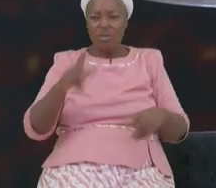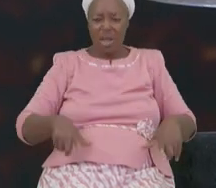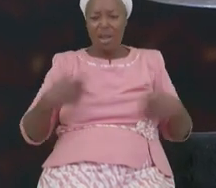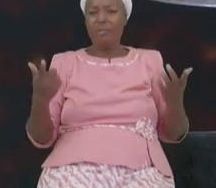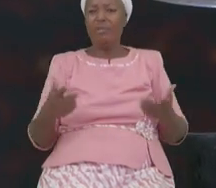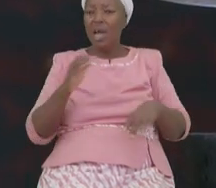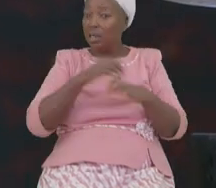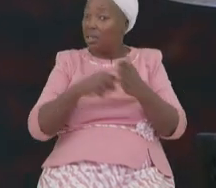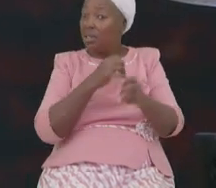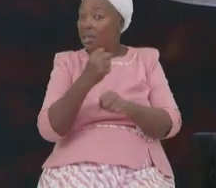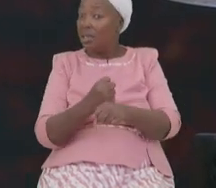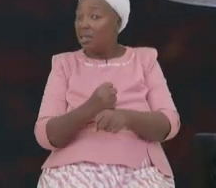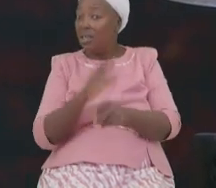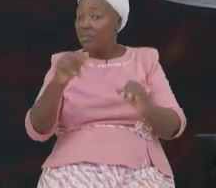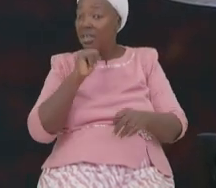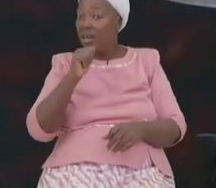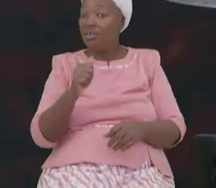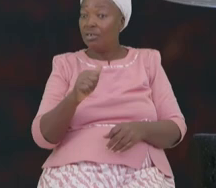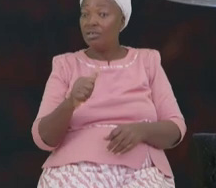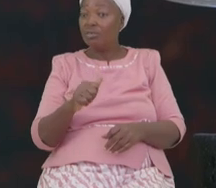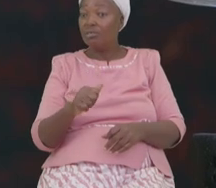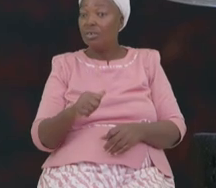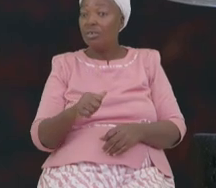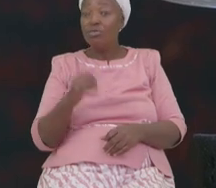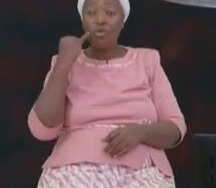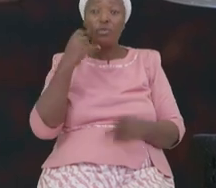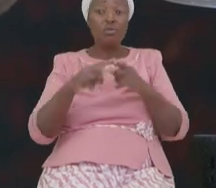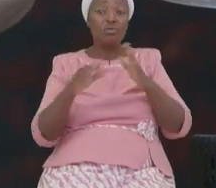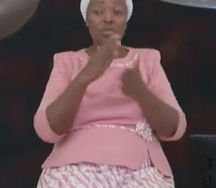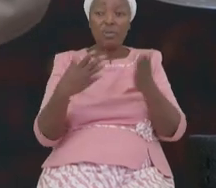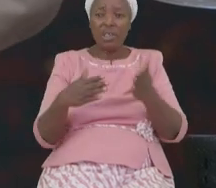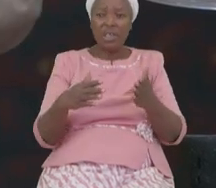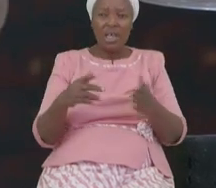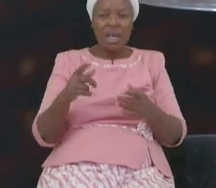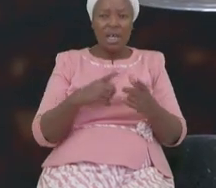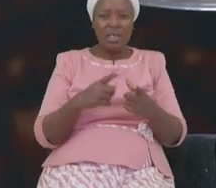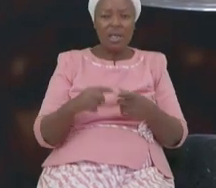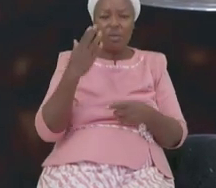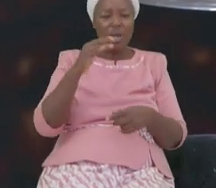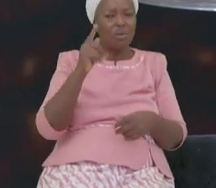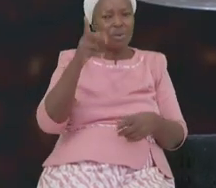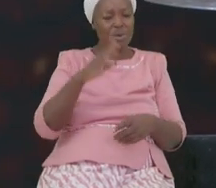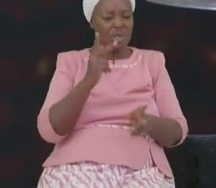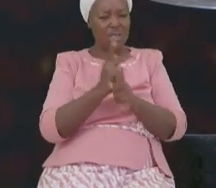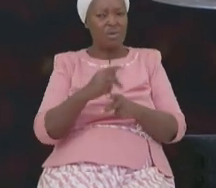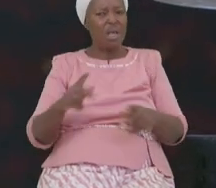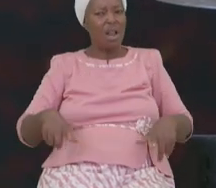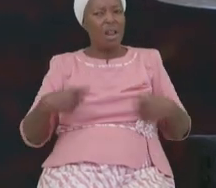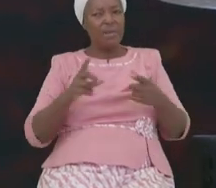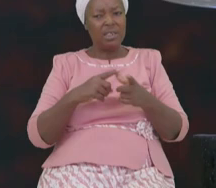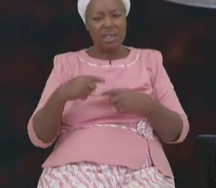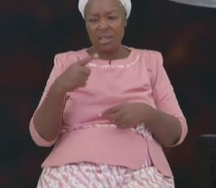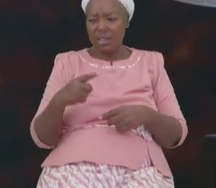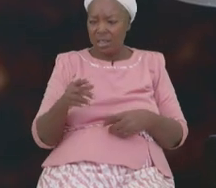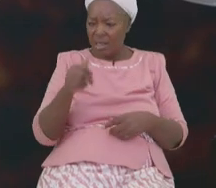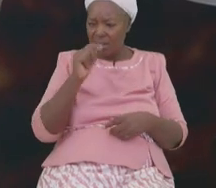this age? If you're not supposed to do something, where would God keep you alive and tell you, I'm not